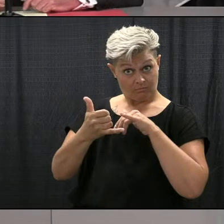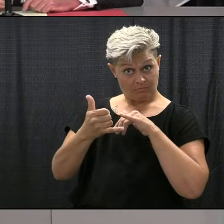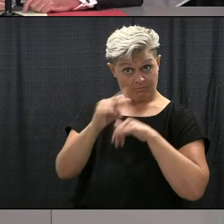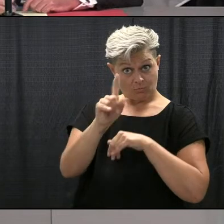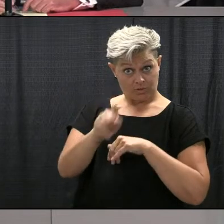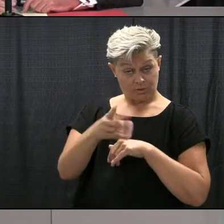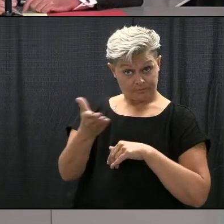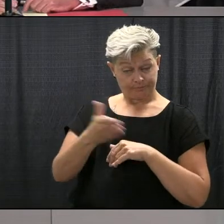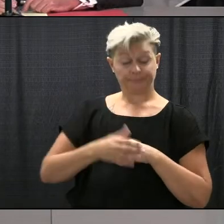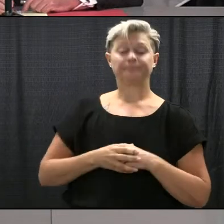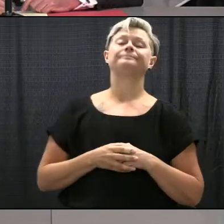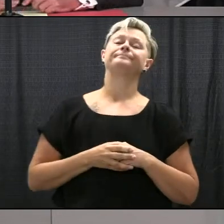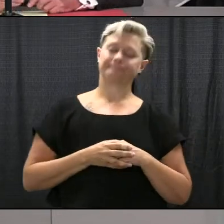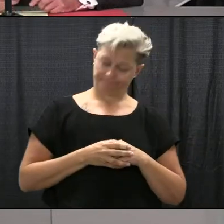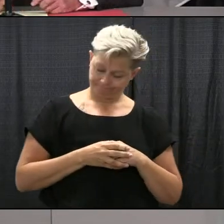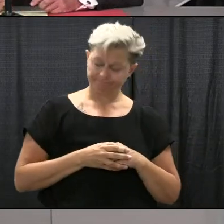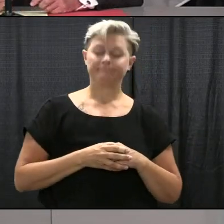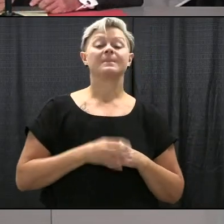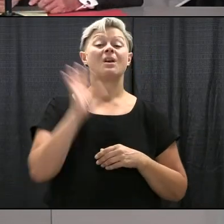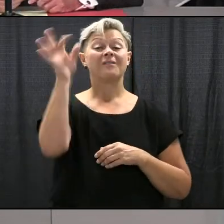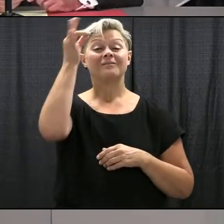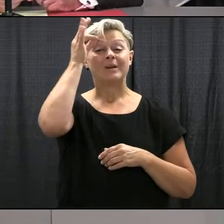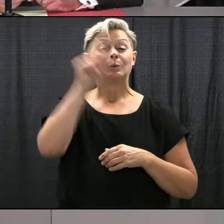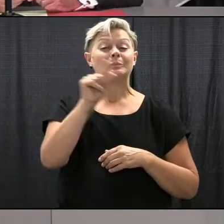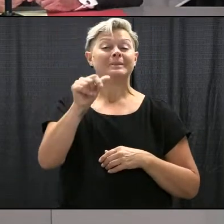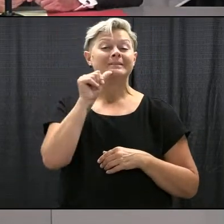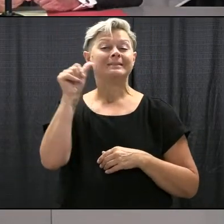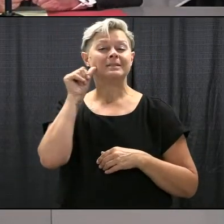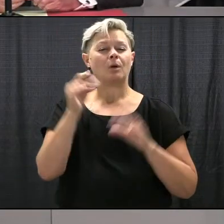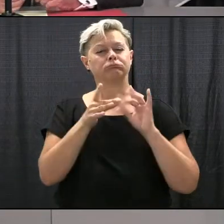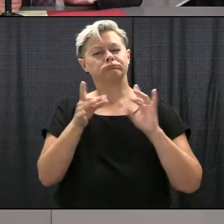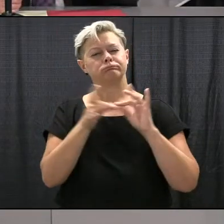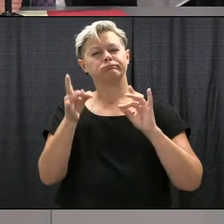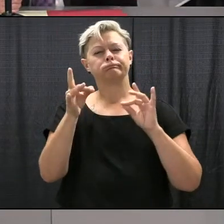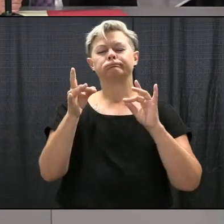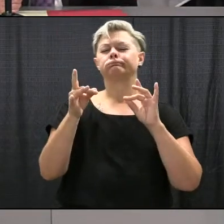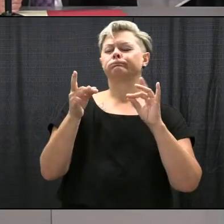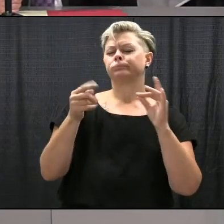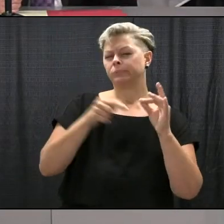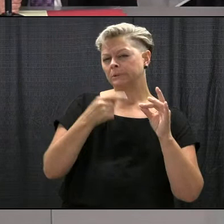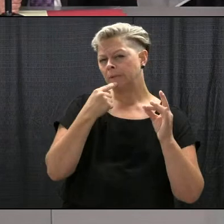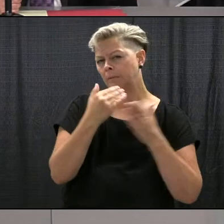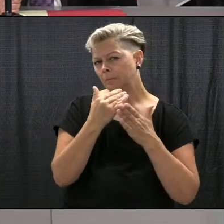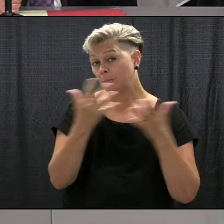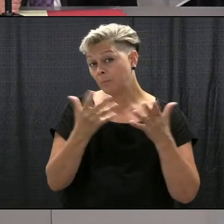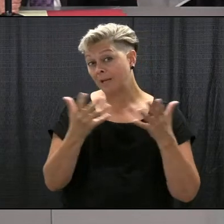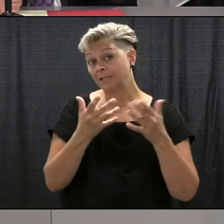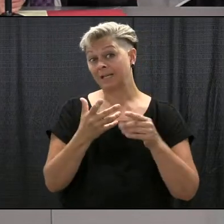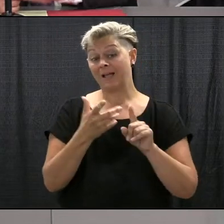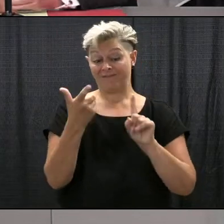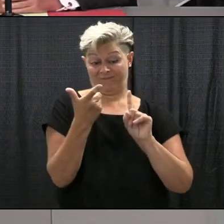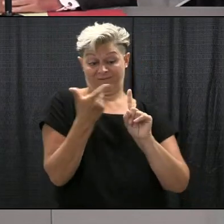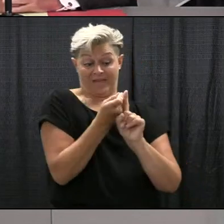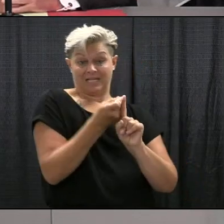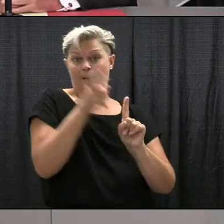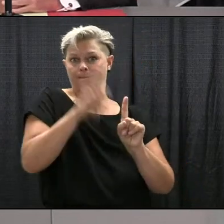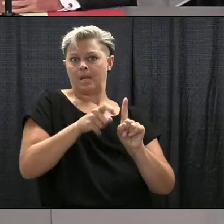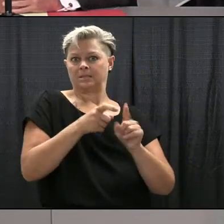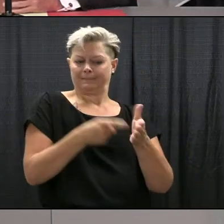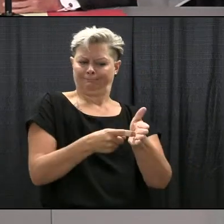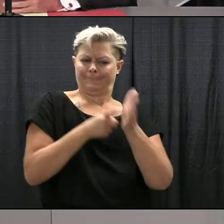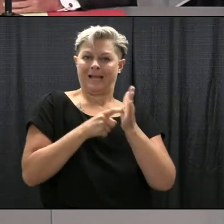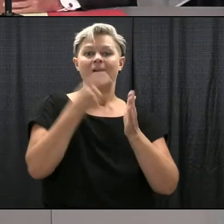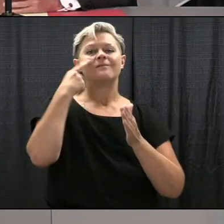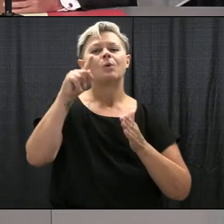I do. We saw from the federal government yesterday that they're at least looking at making vaccines mandatory for federal